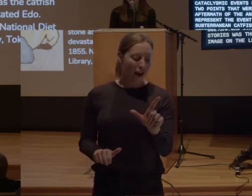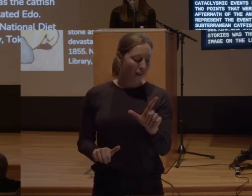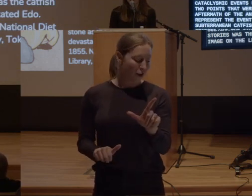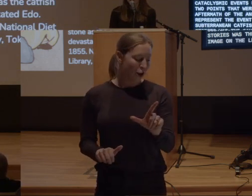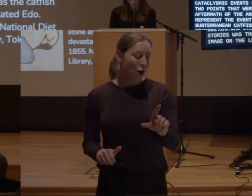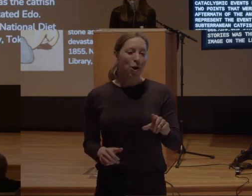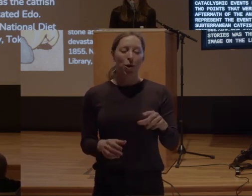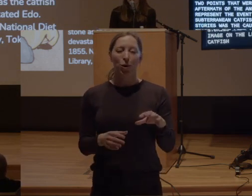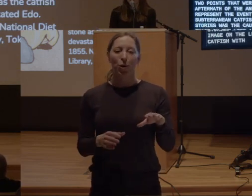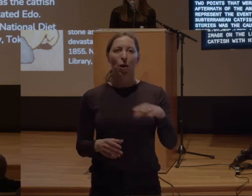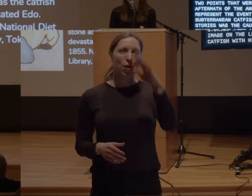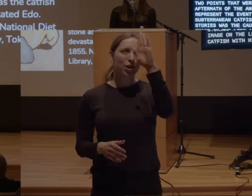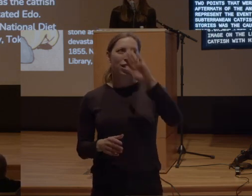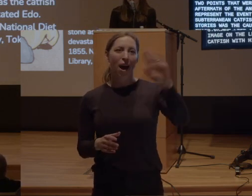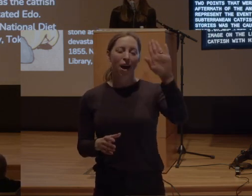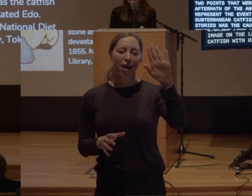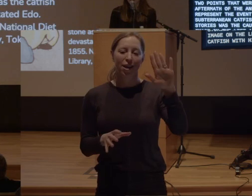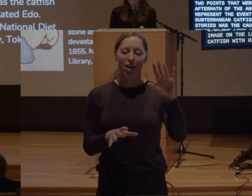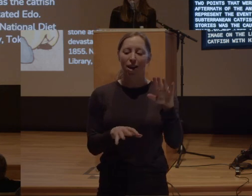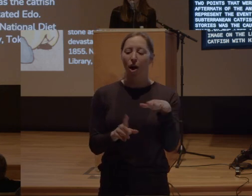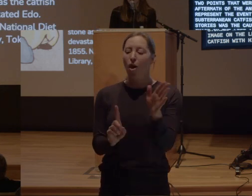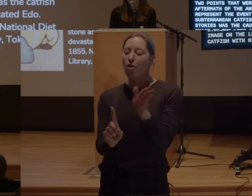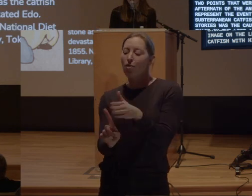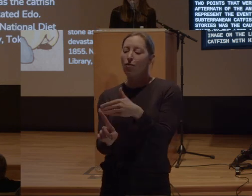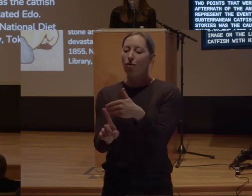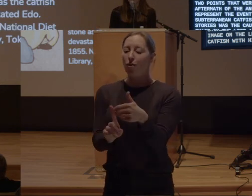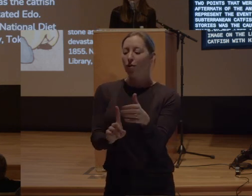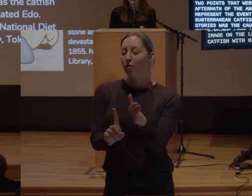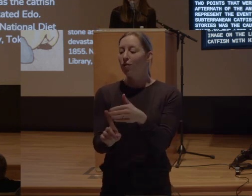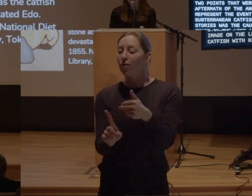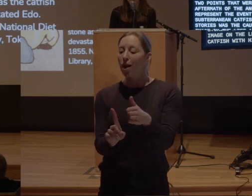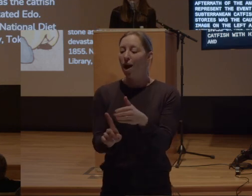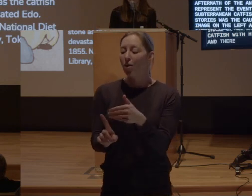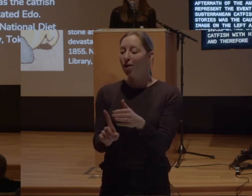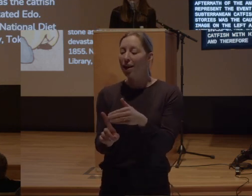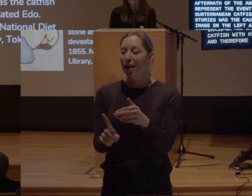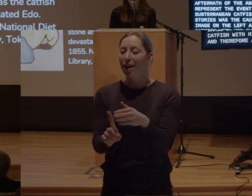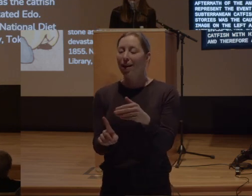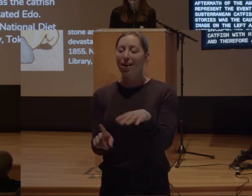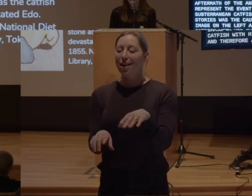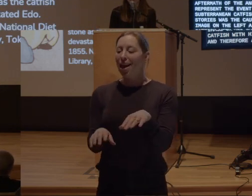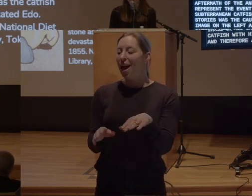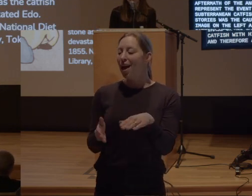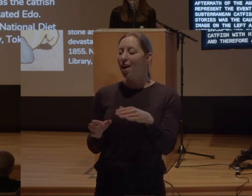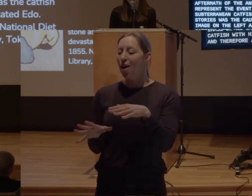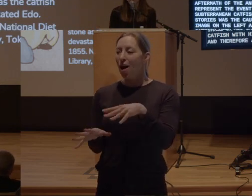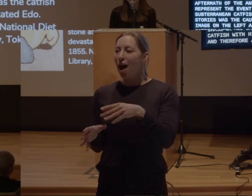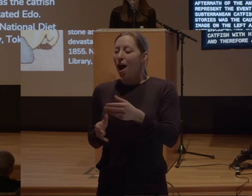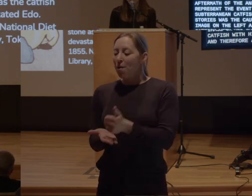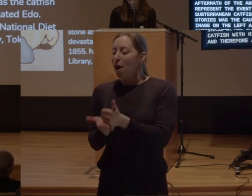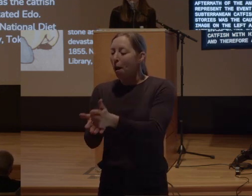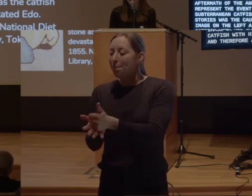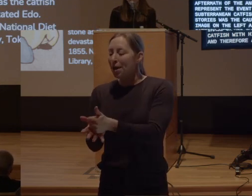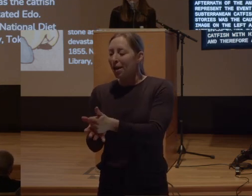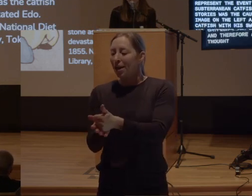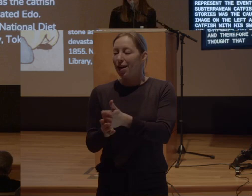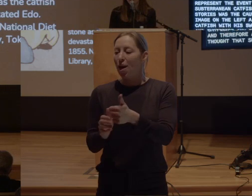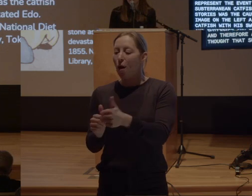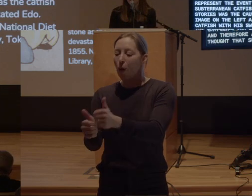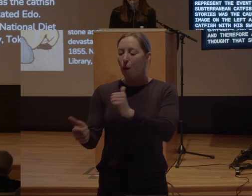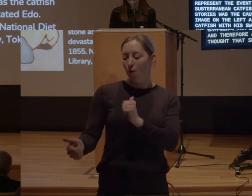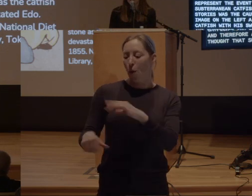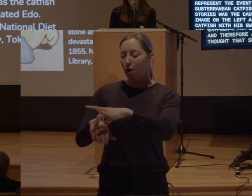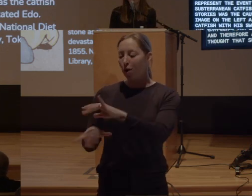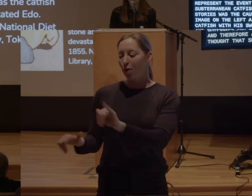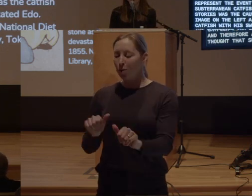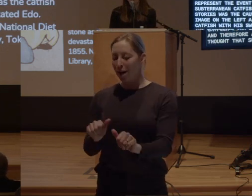giant catfish with his sword, preventing its movement and therefore any further earthquakes. And it's thought that such a print